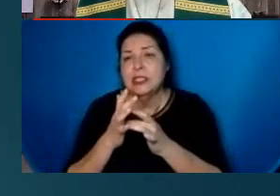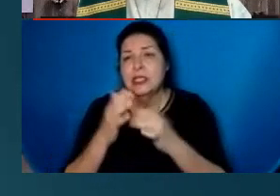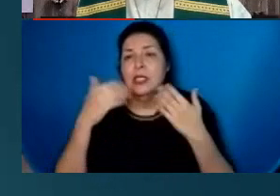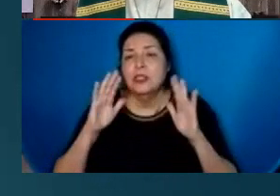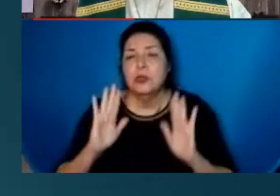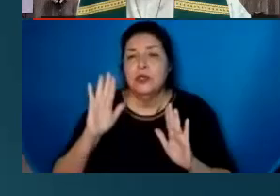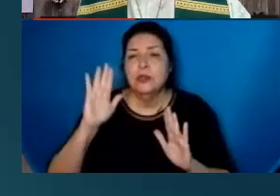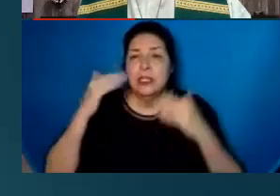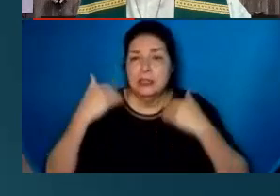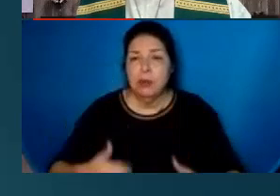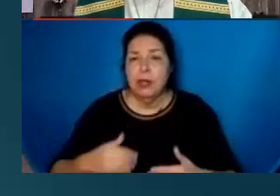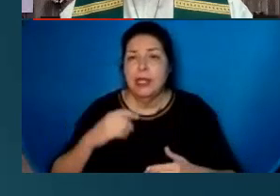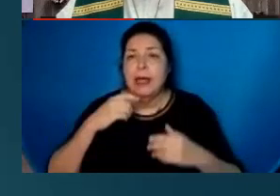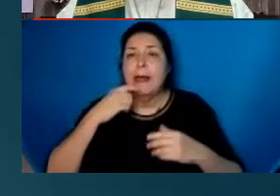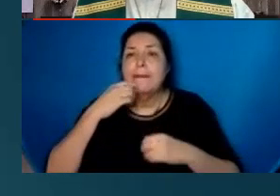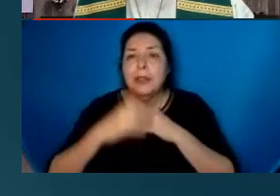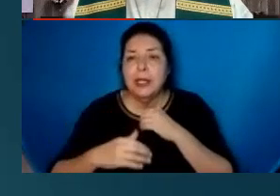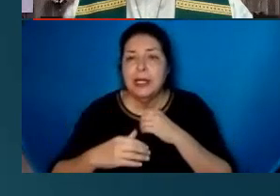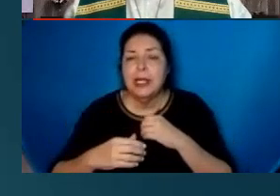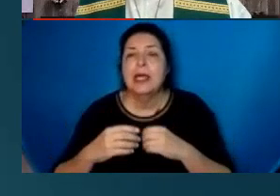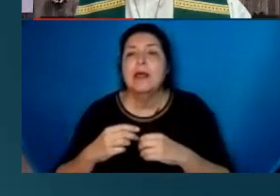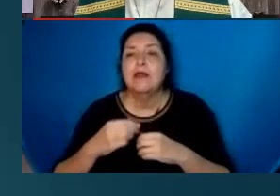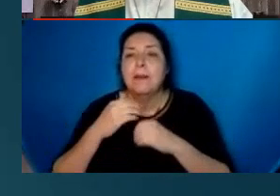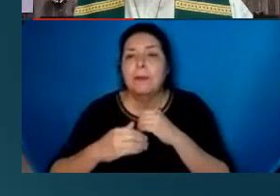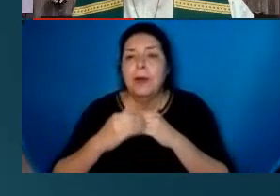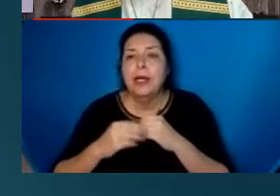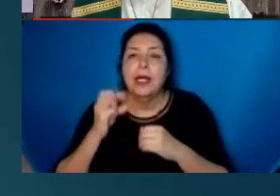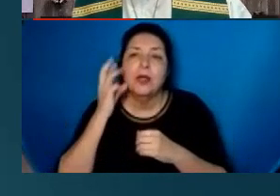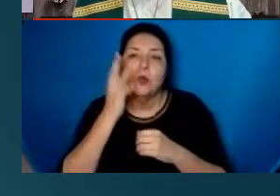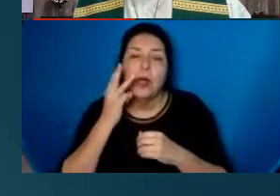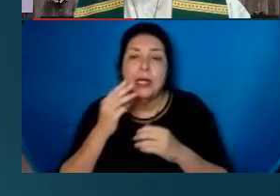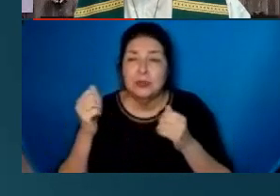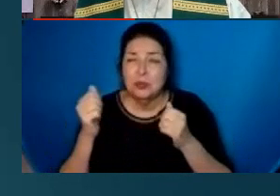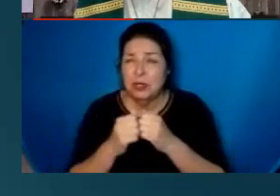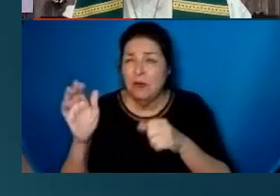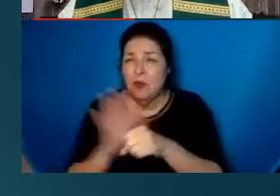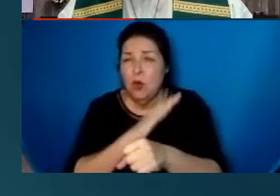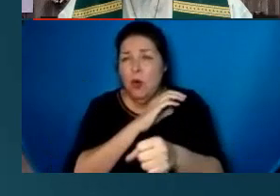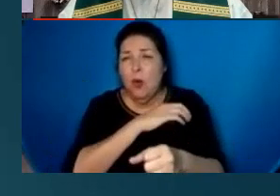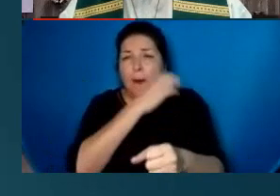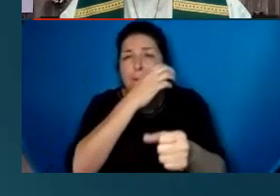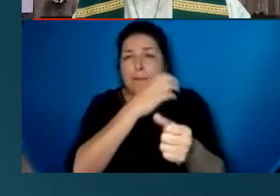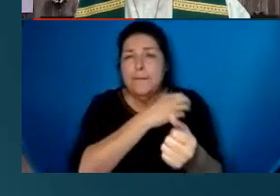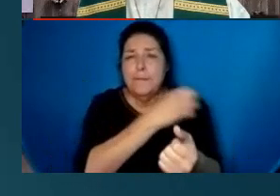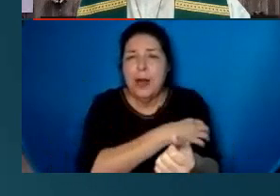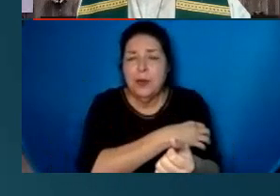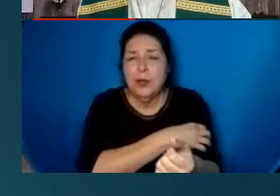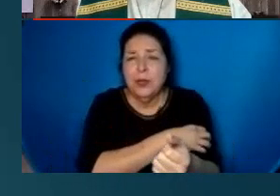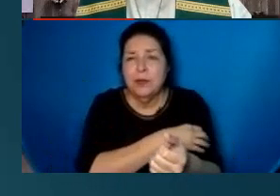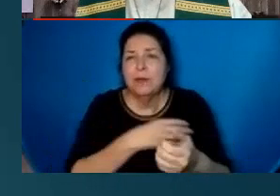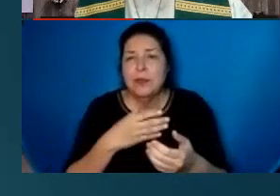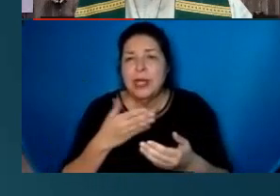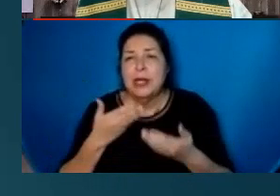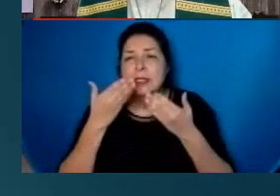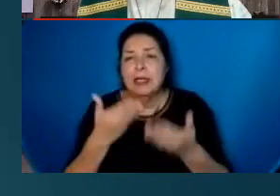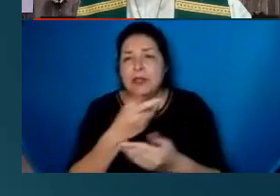and wine. It is the full power and authority of the cross applied to you.